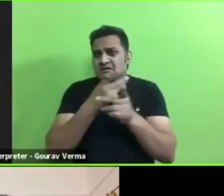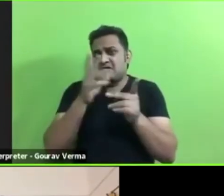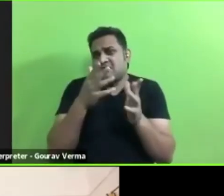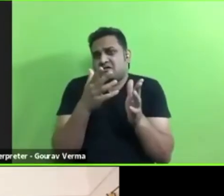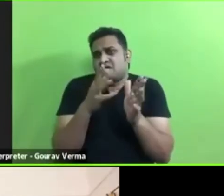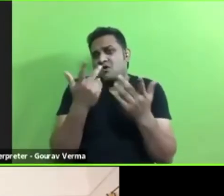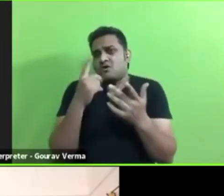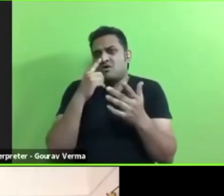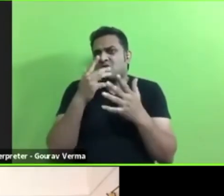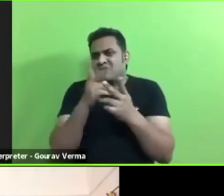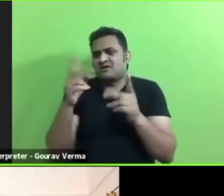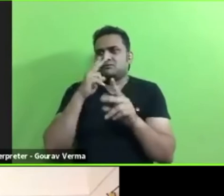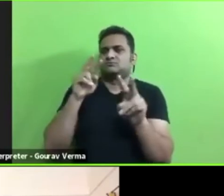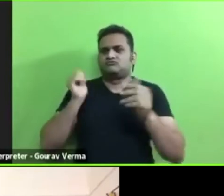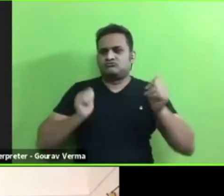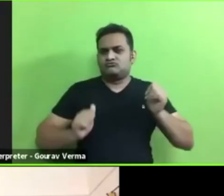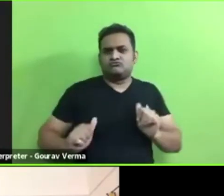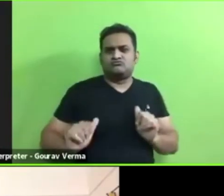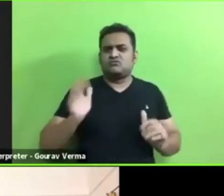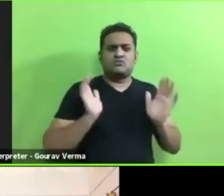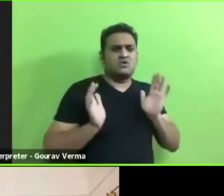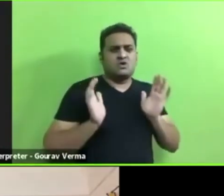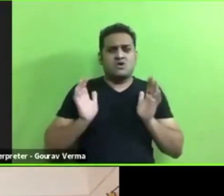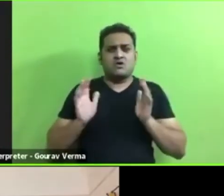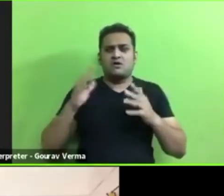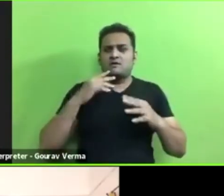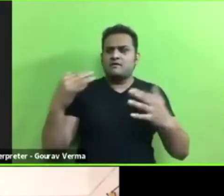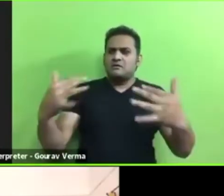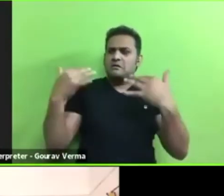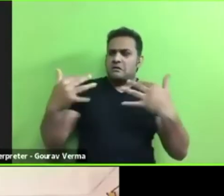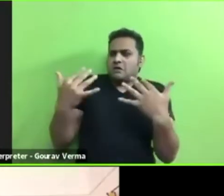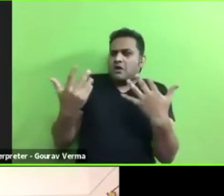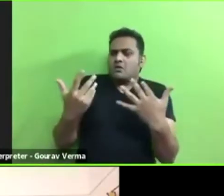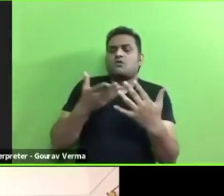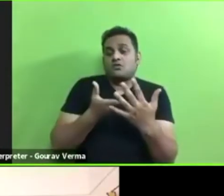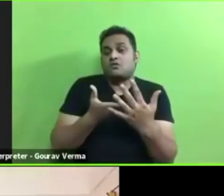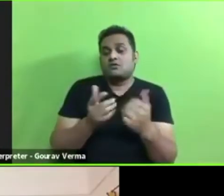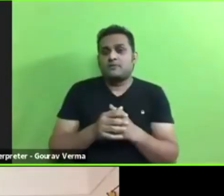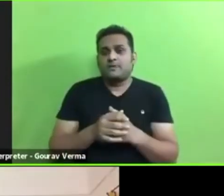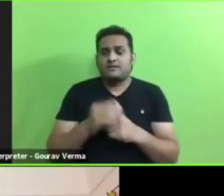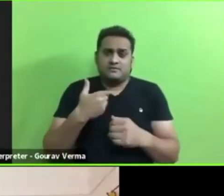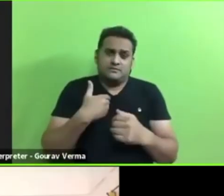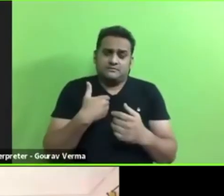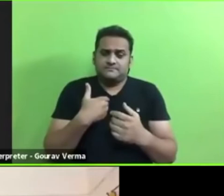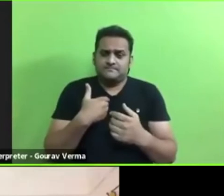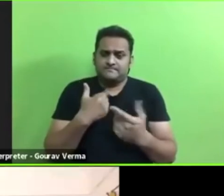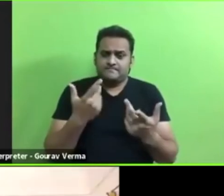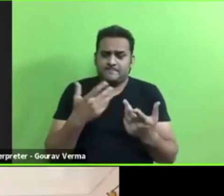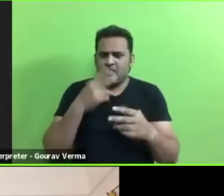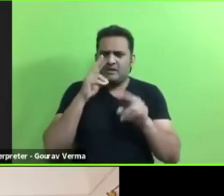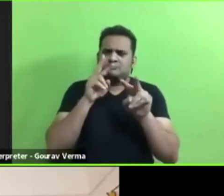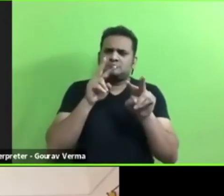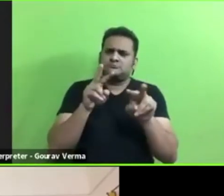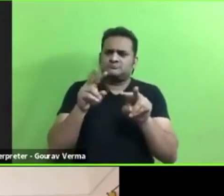To satisfy the erotic desire or the unattained, right? And I have been observing this for